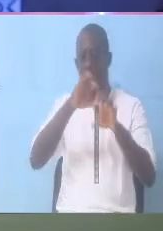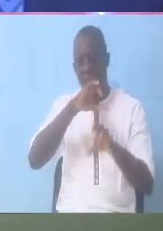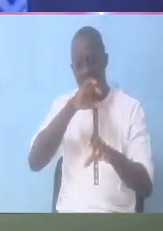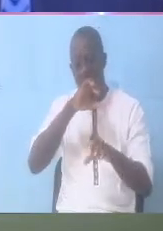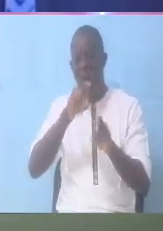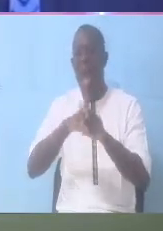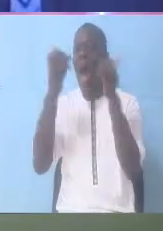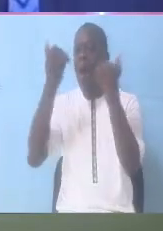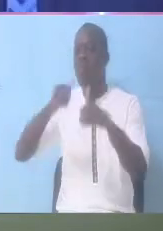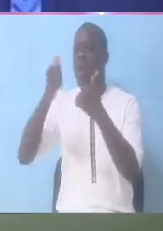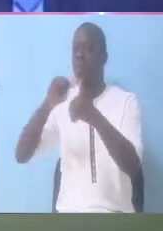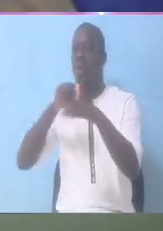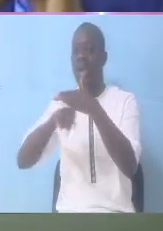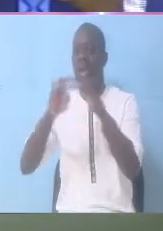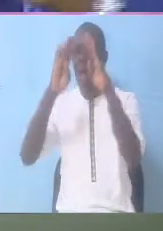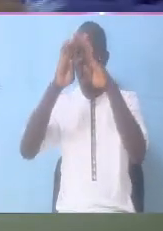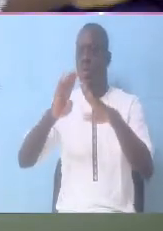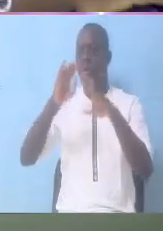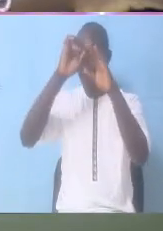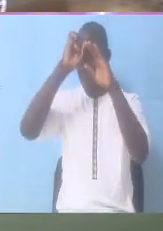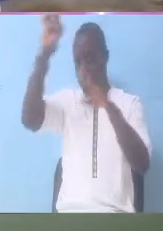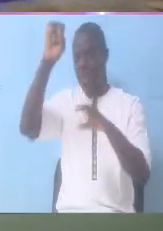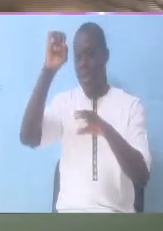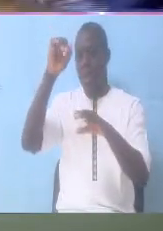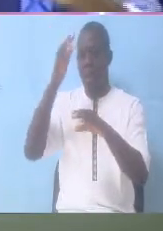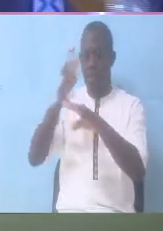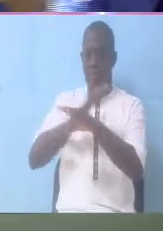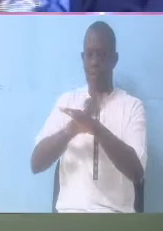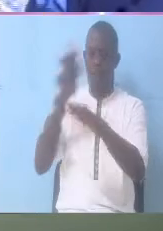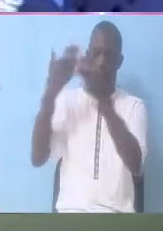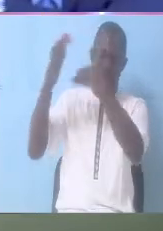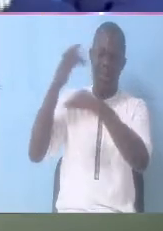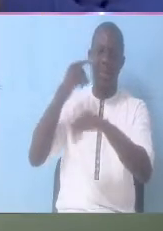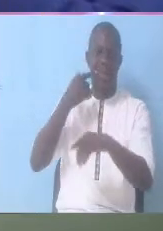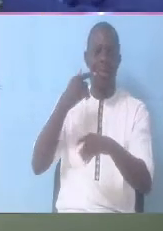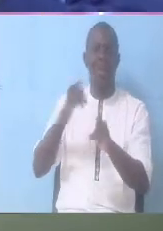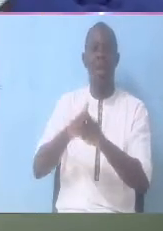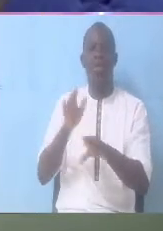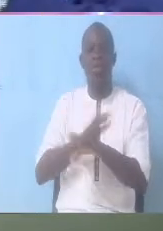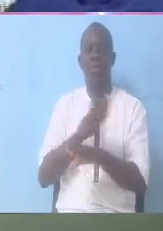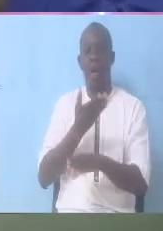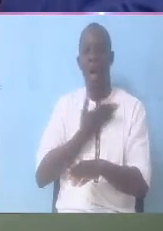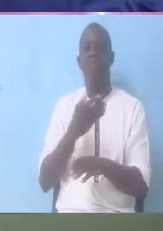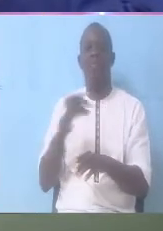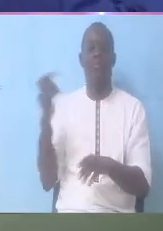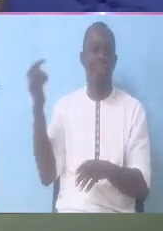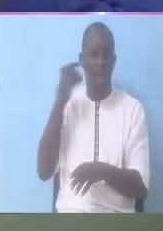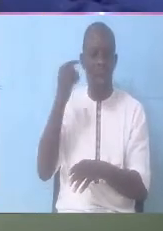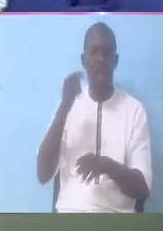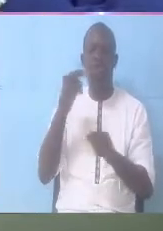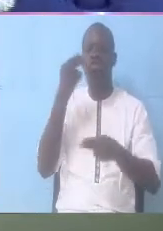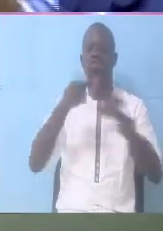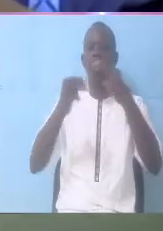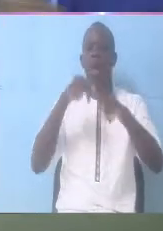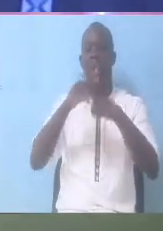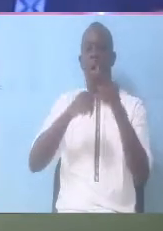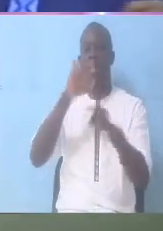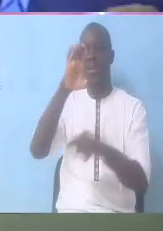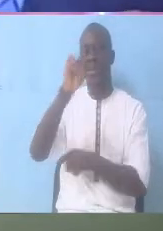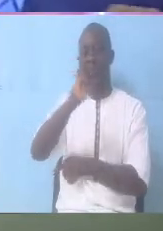tell us why. Okay, you know, we spoke about Cisse, isn't it? The story of Cisse